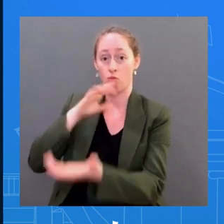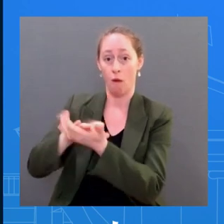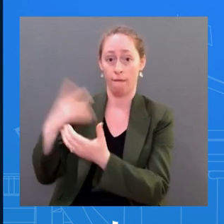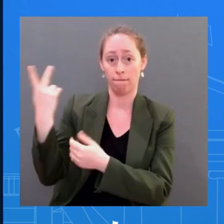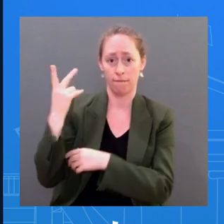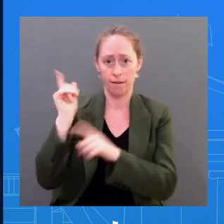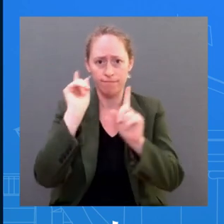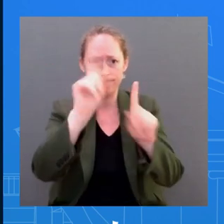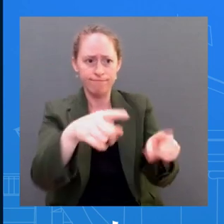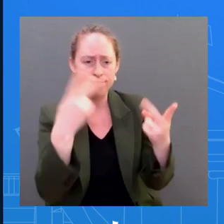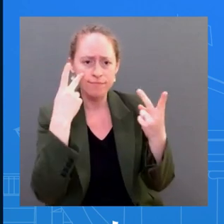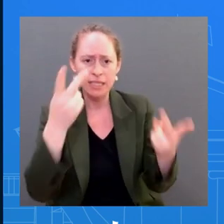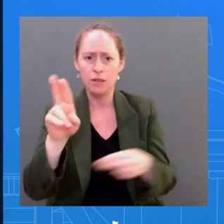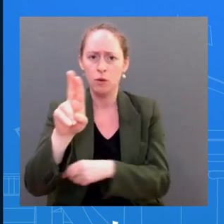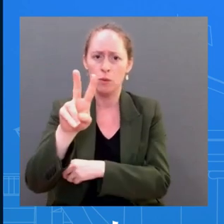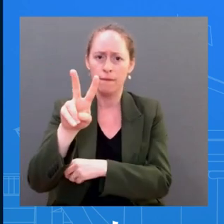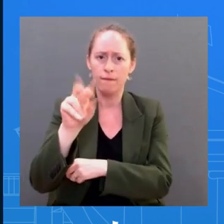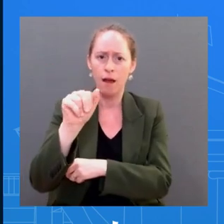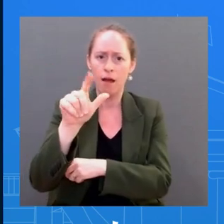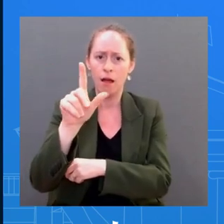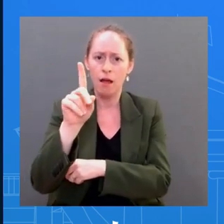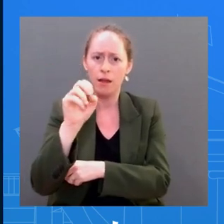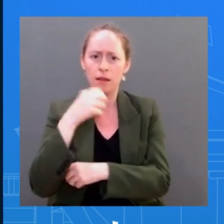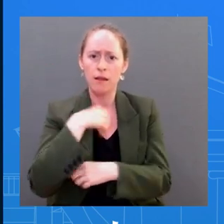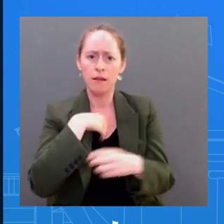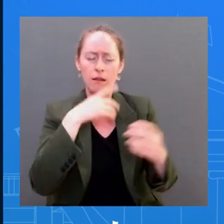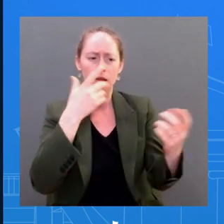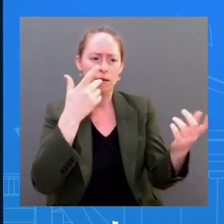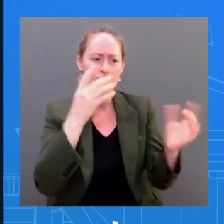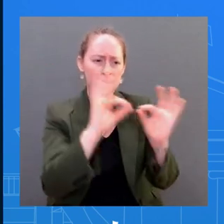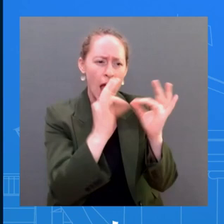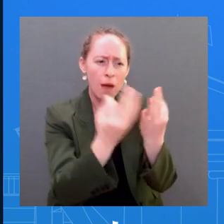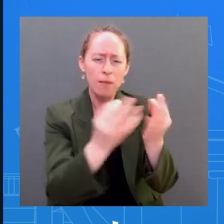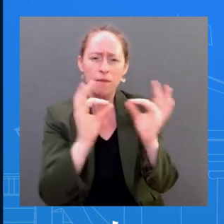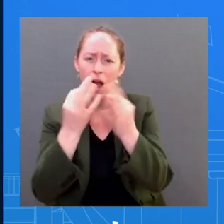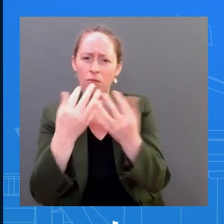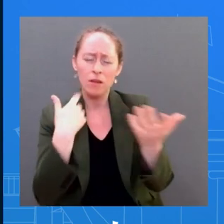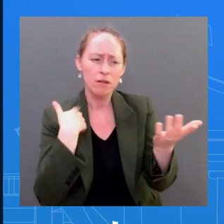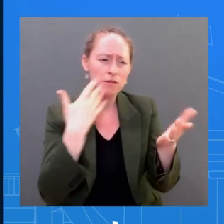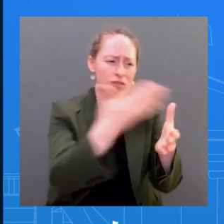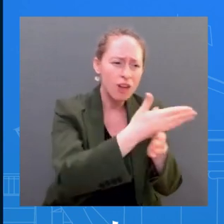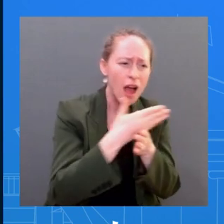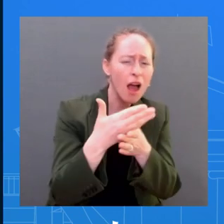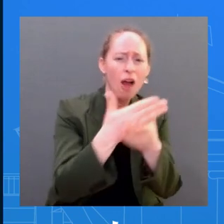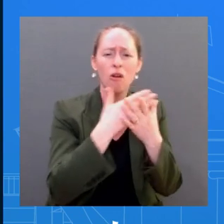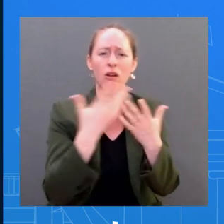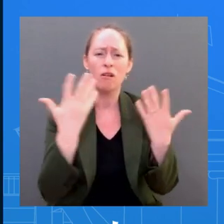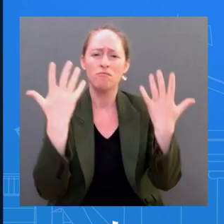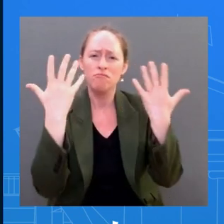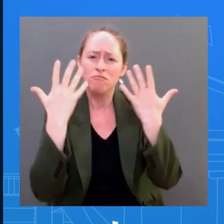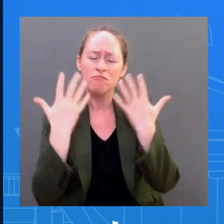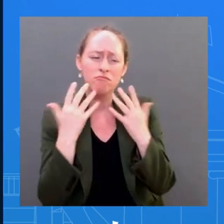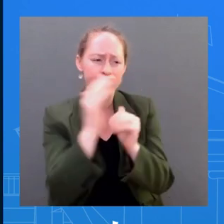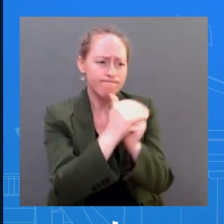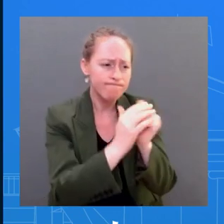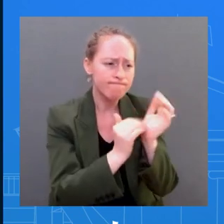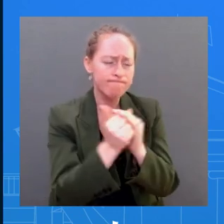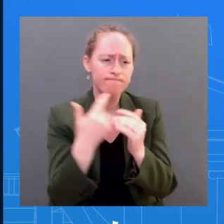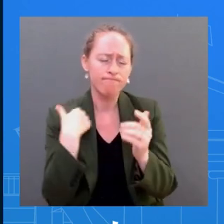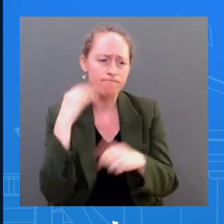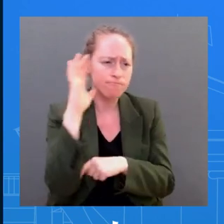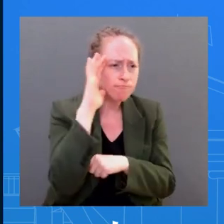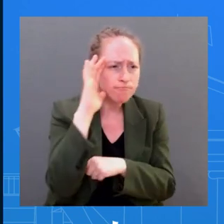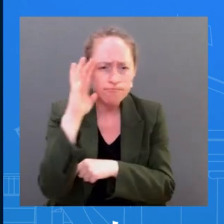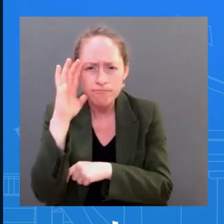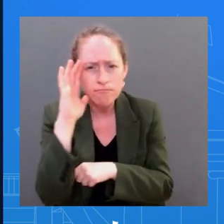memories. The common thread, independent of the anger and the confusion and the sadness, it was the same. How can